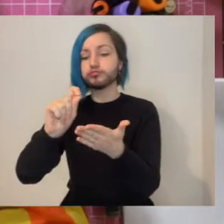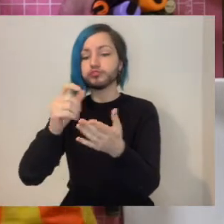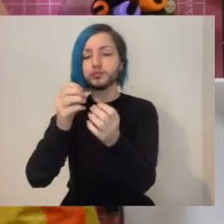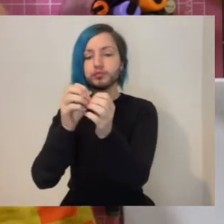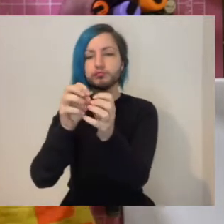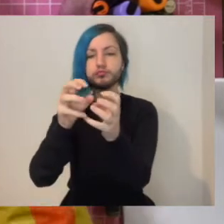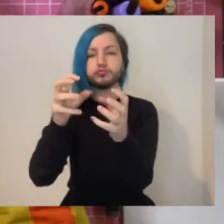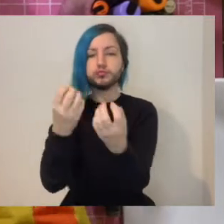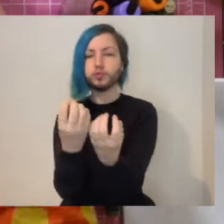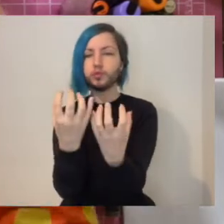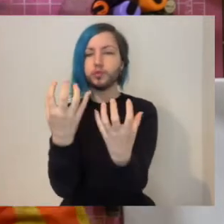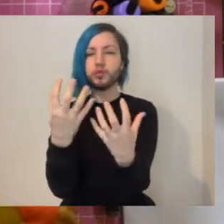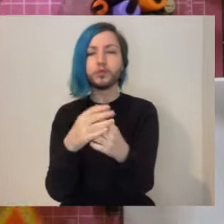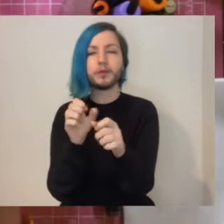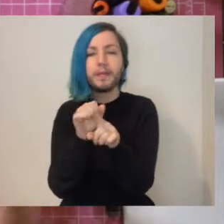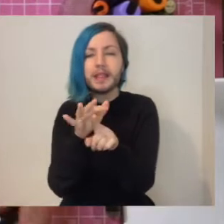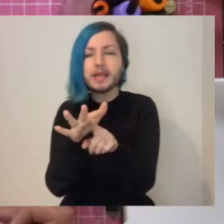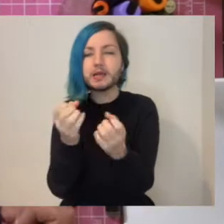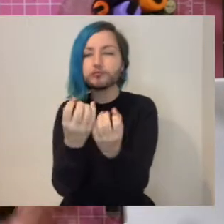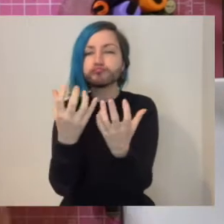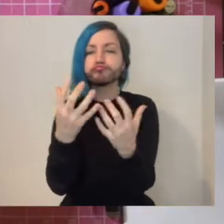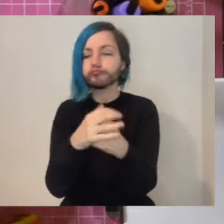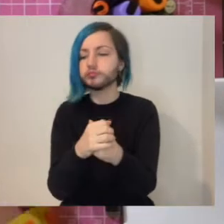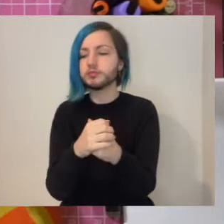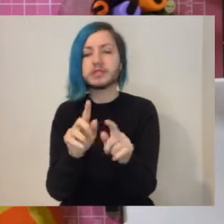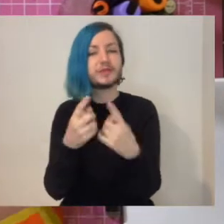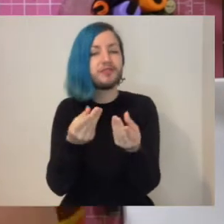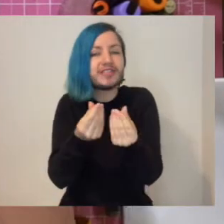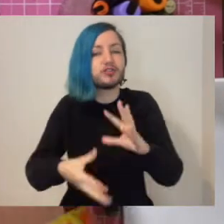creating a different texture, which I really like.